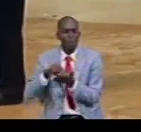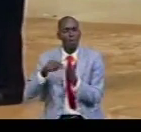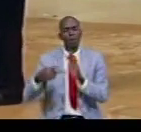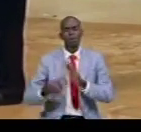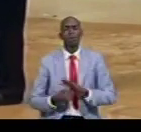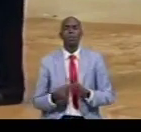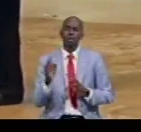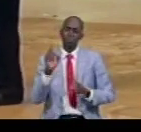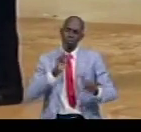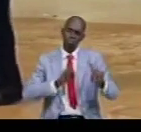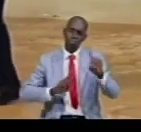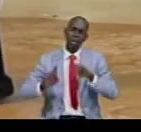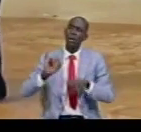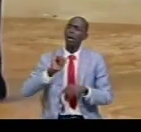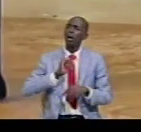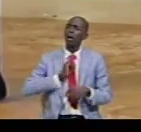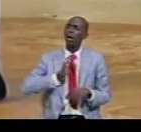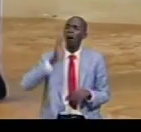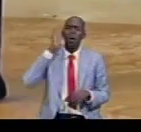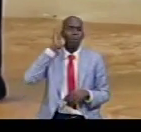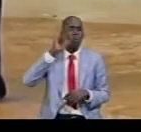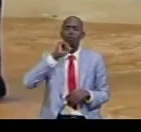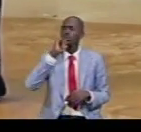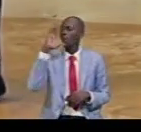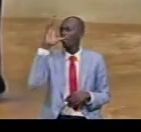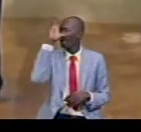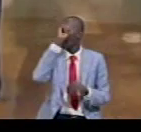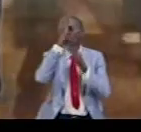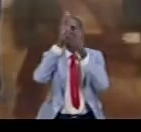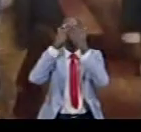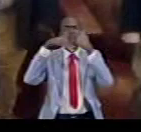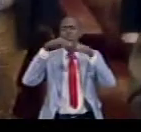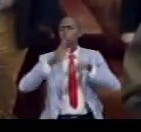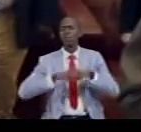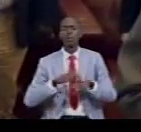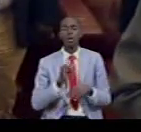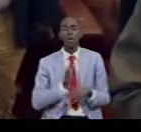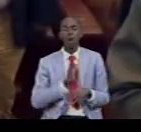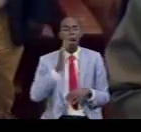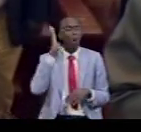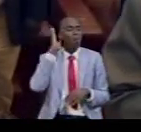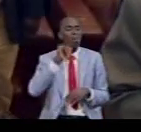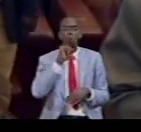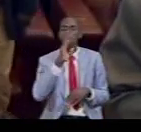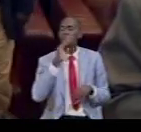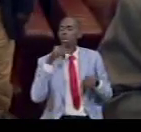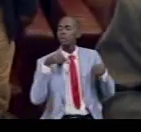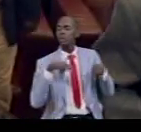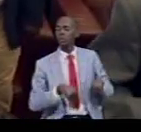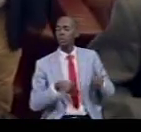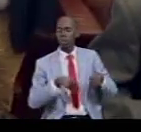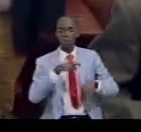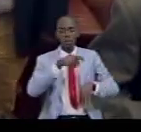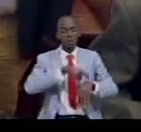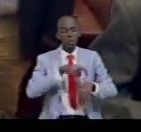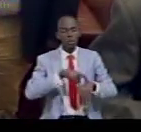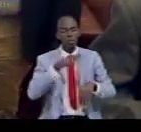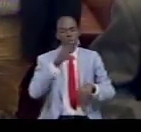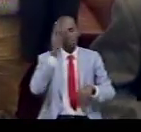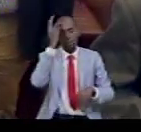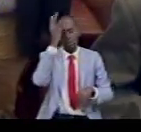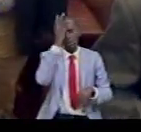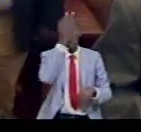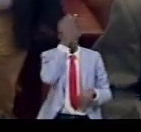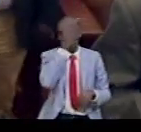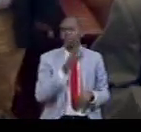by the grace of God. I will not be here during the time of the Antichrist by the grace of God. My name will not be removed from the book of life. Is